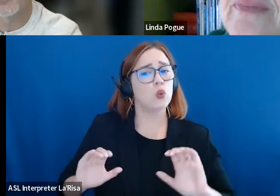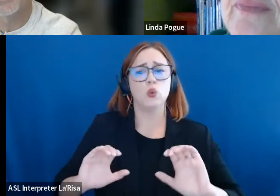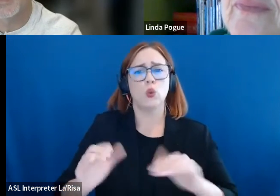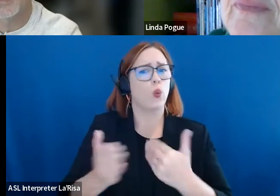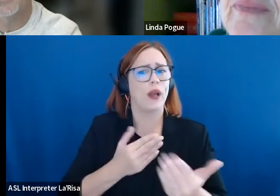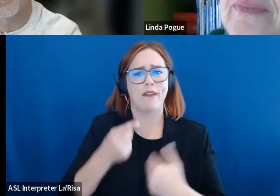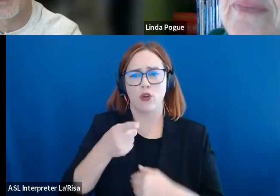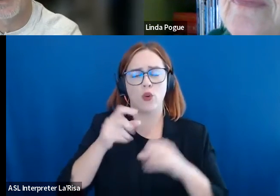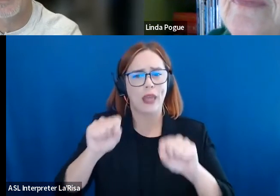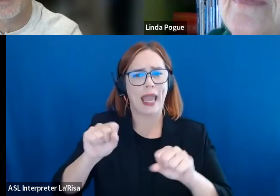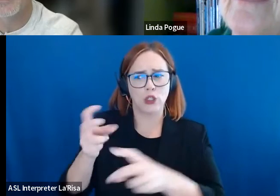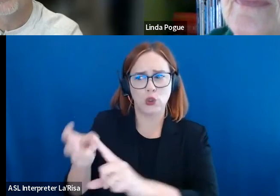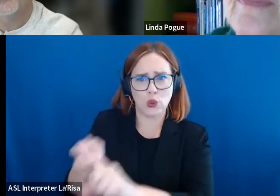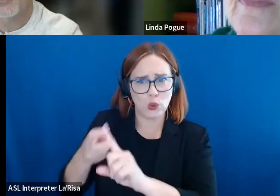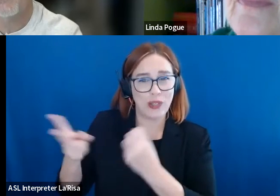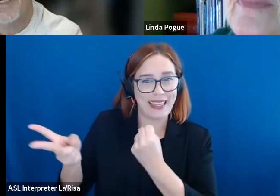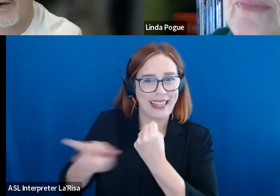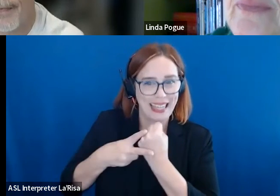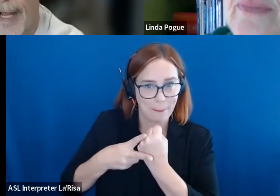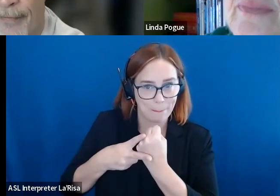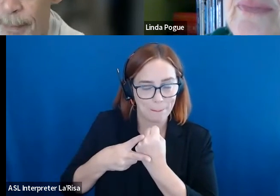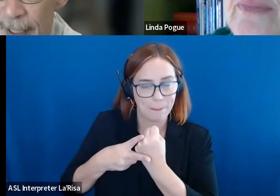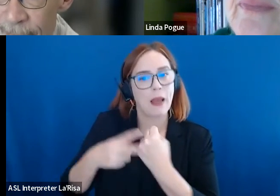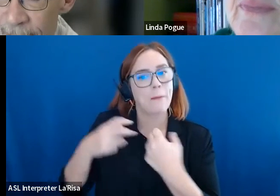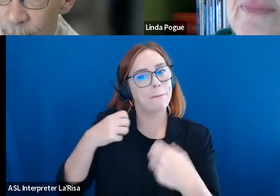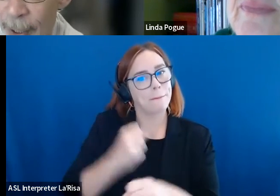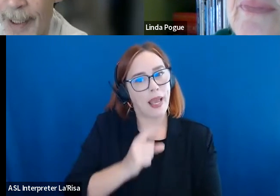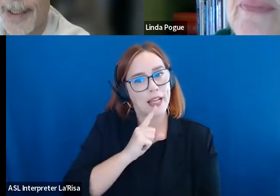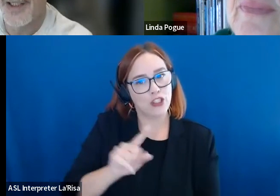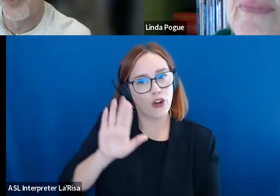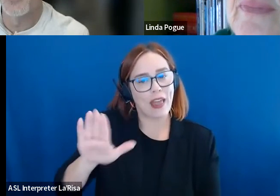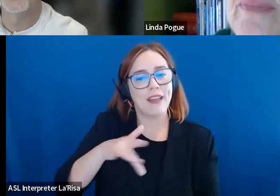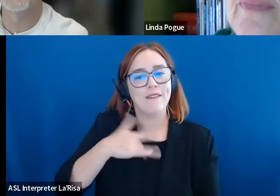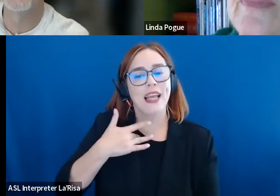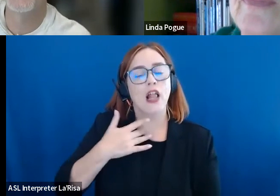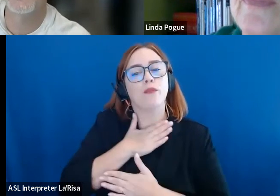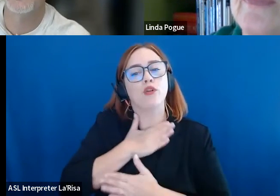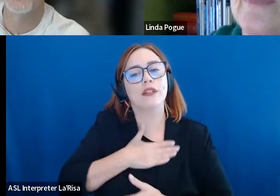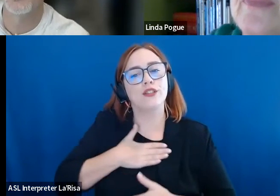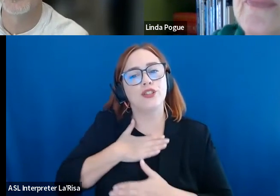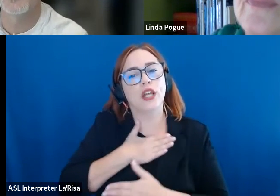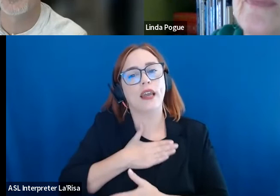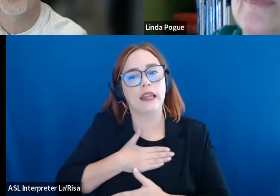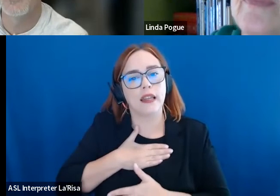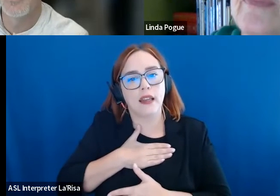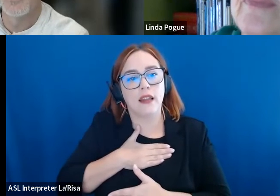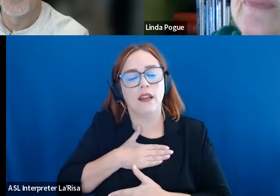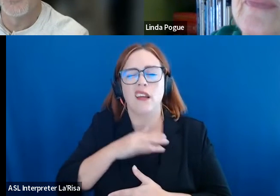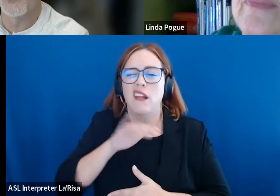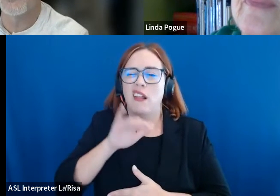feel appreciated, Linda. You know, I found that's the biggest takeaway. When a volunteer